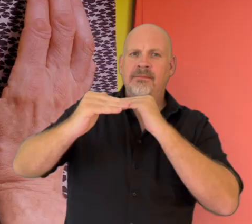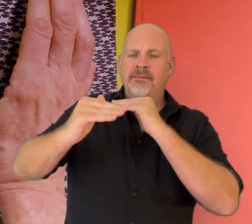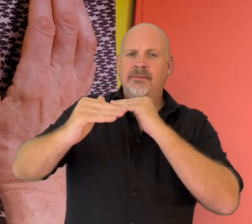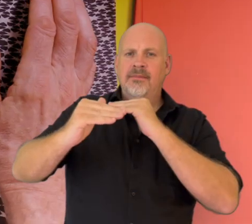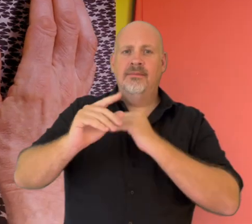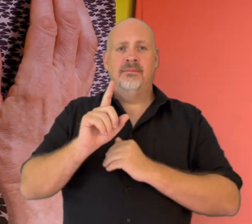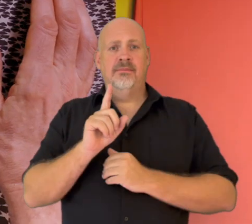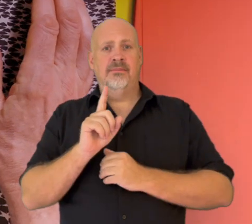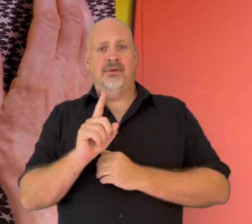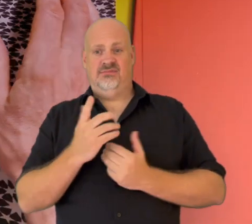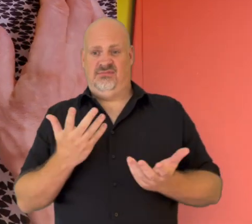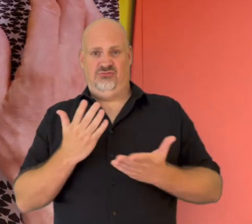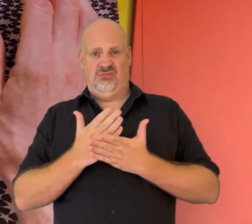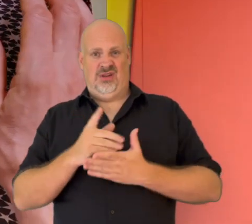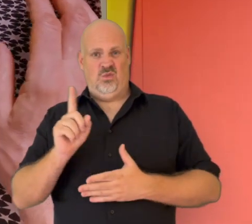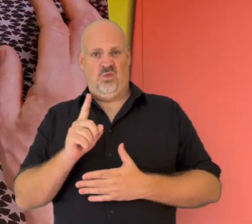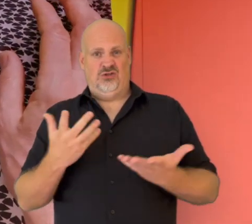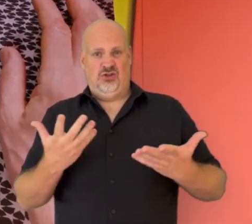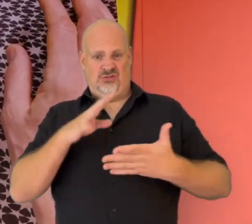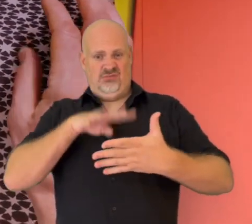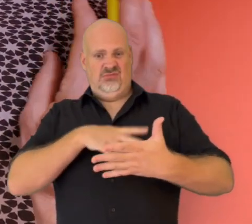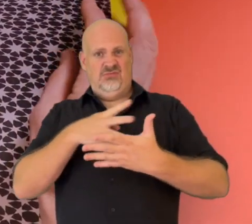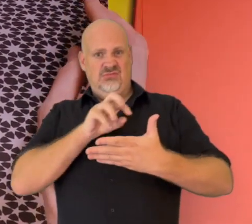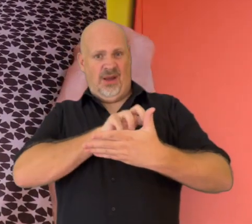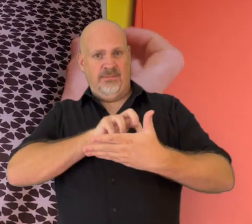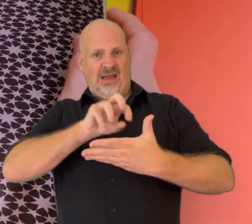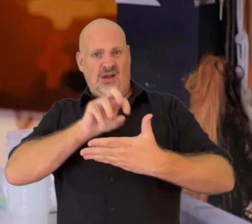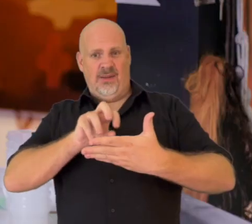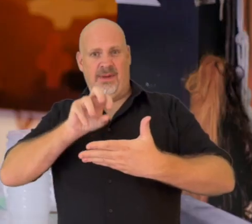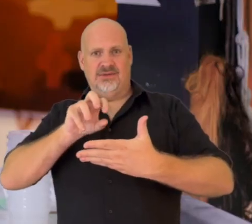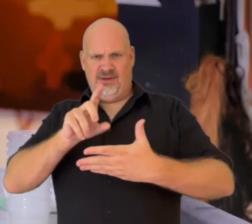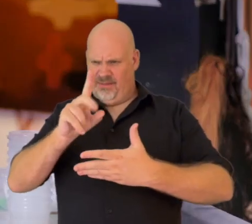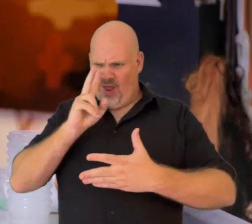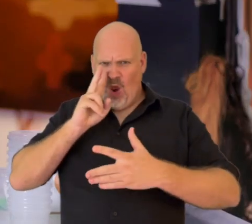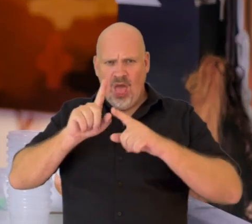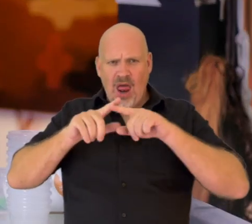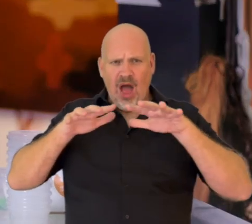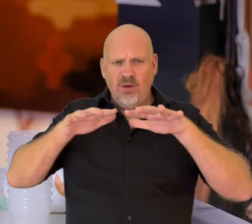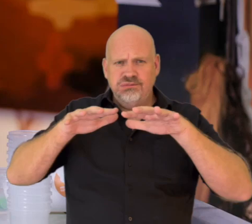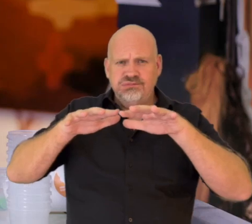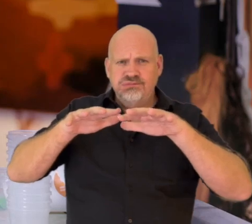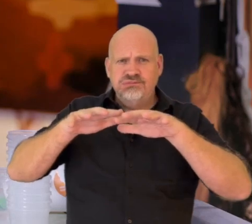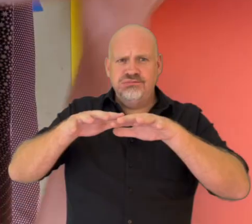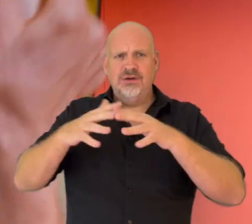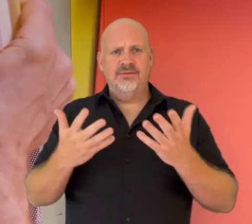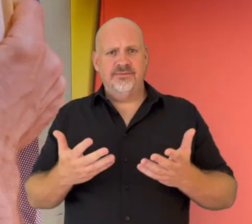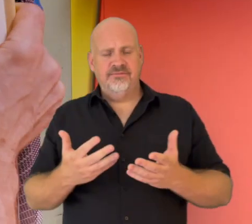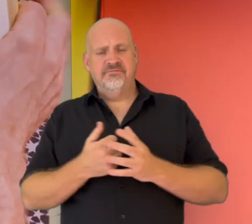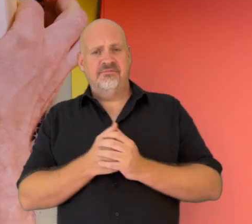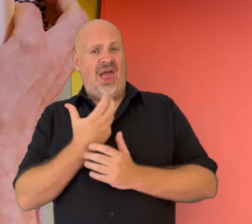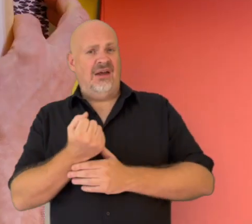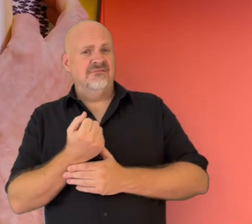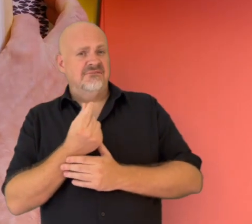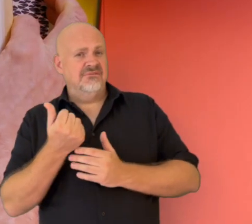is still just pure geometry, it's just pattern. And I just had a couple of examples of